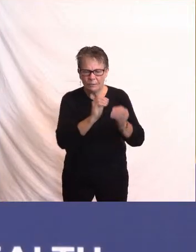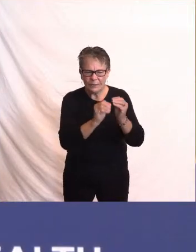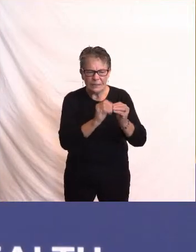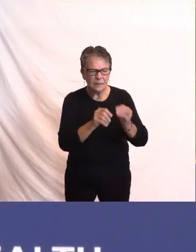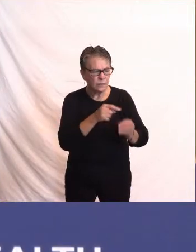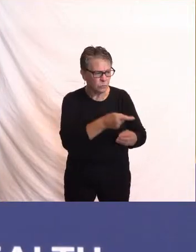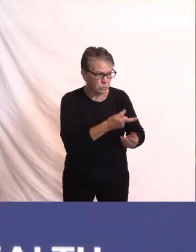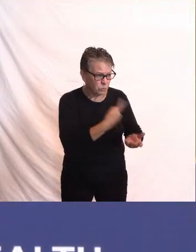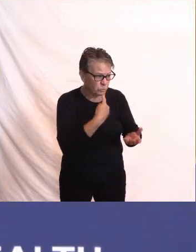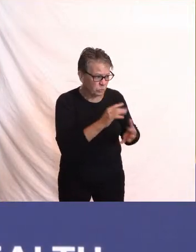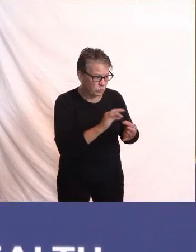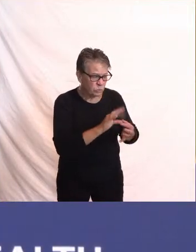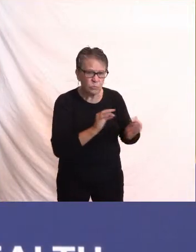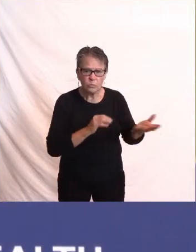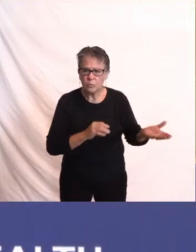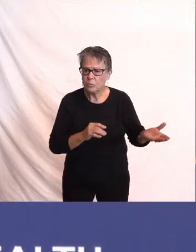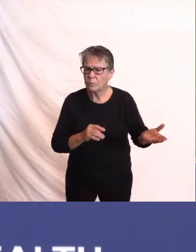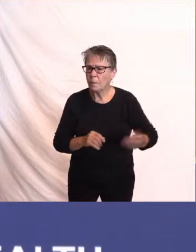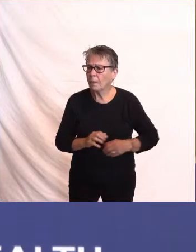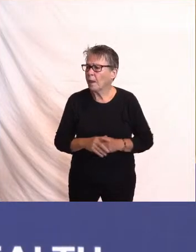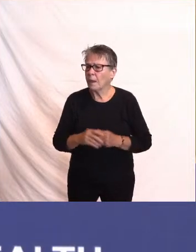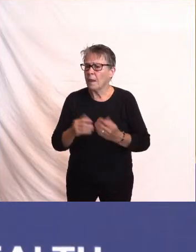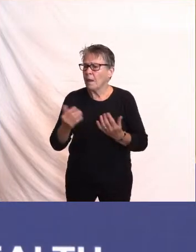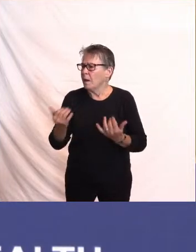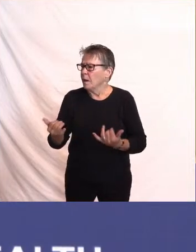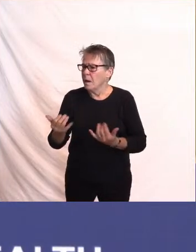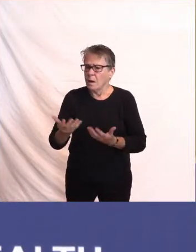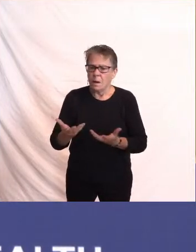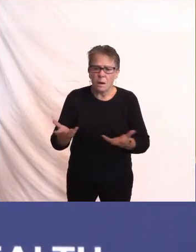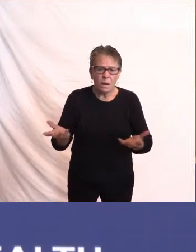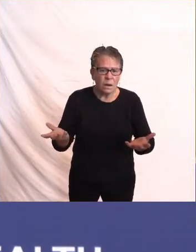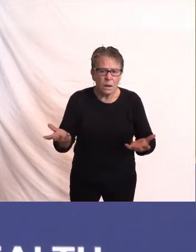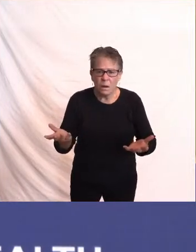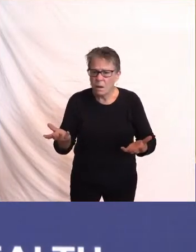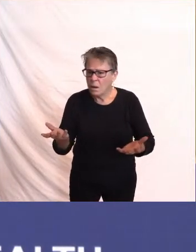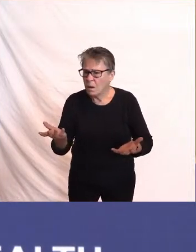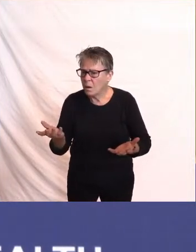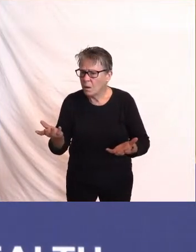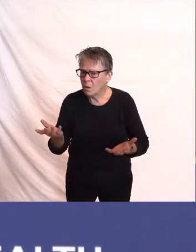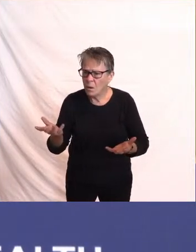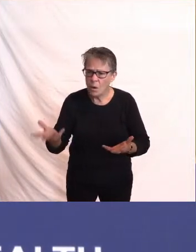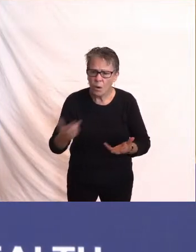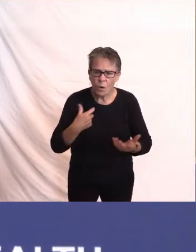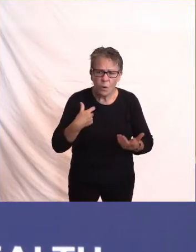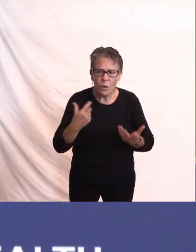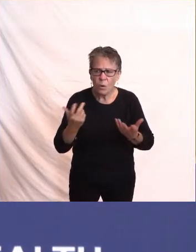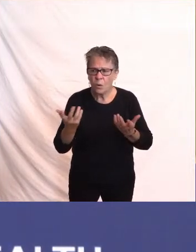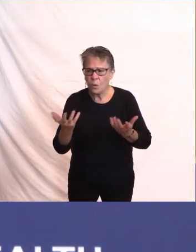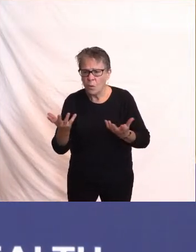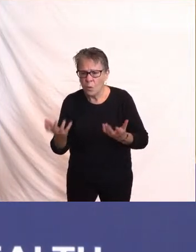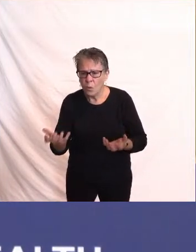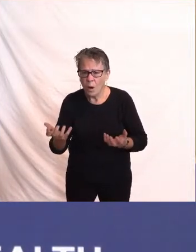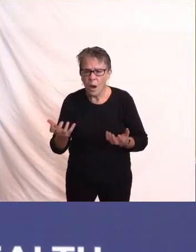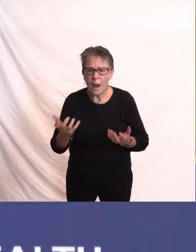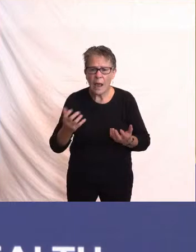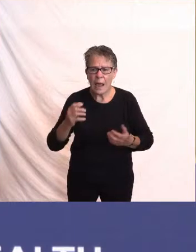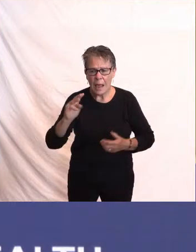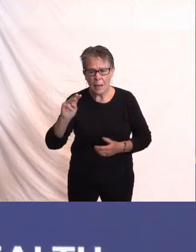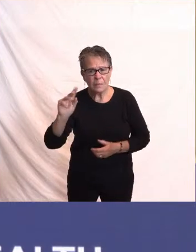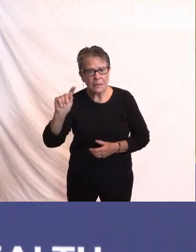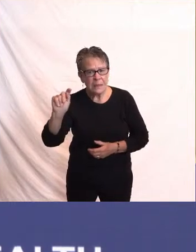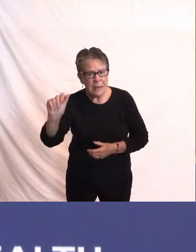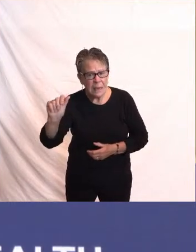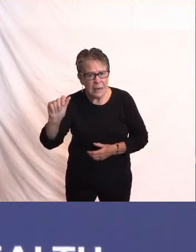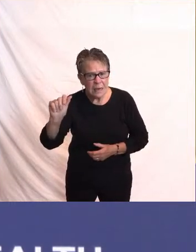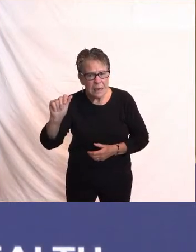is what we've been looking for from day one. Don't discriminate against New Jersey commuters, particularly